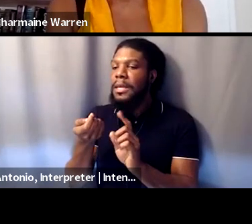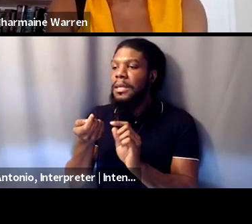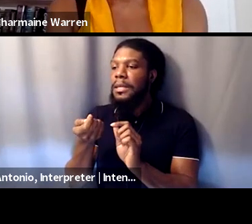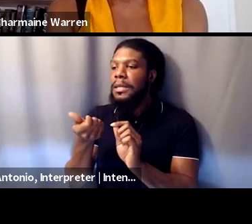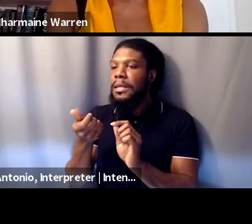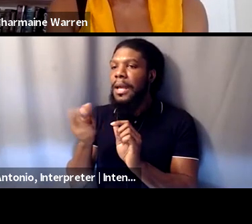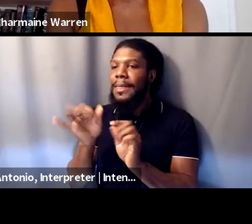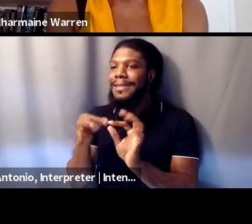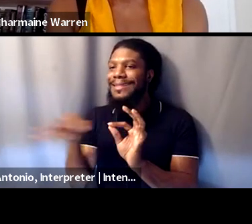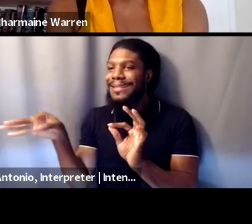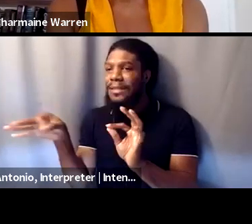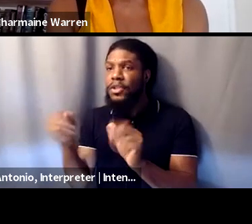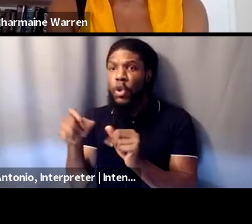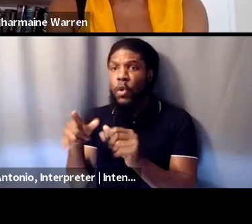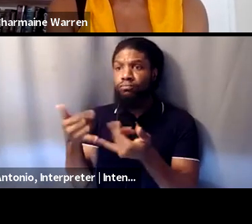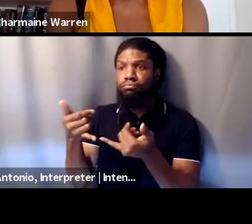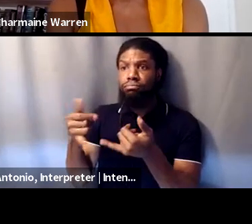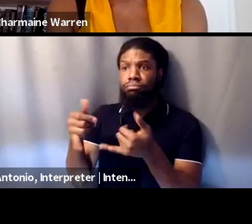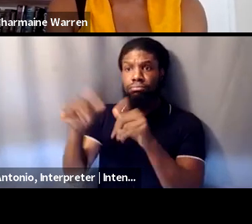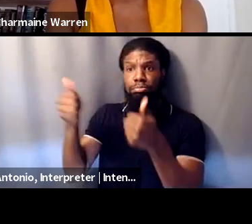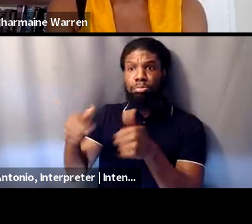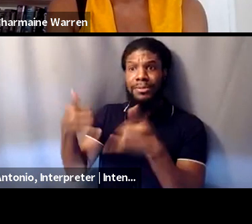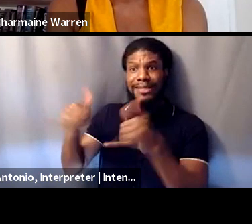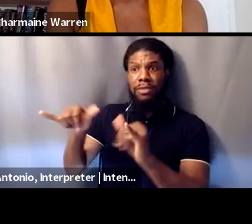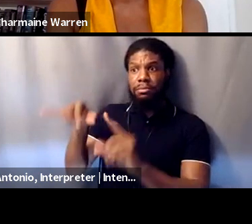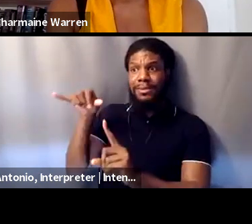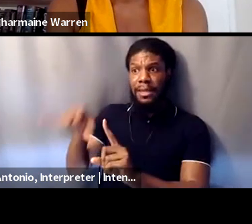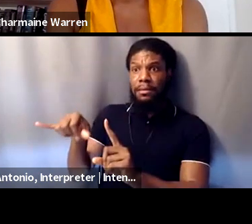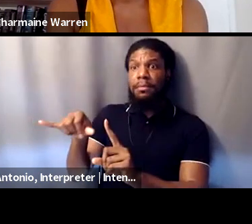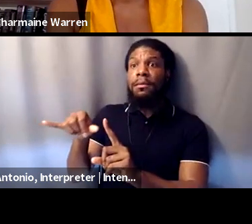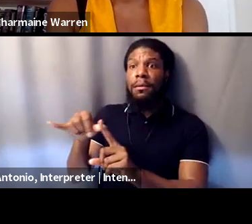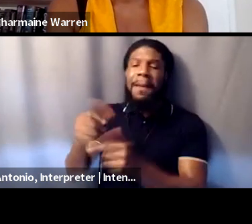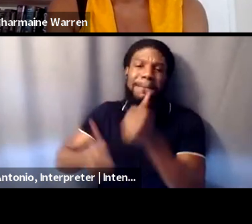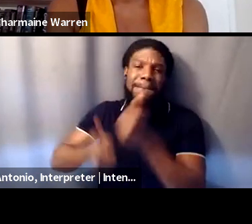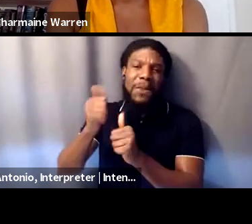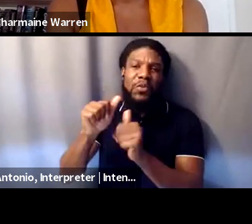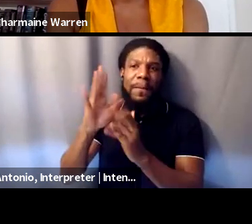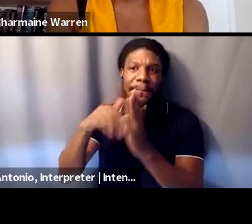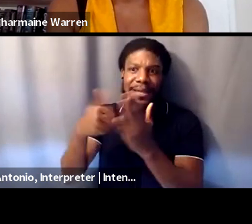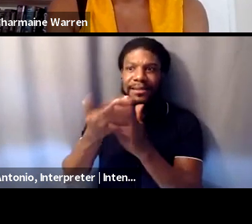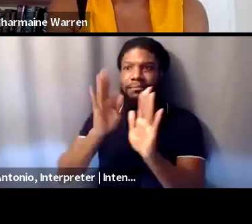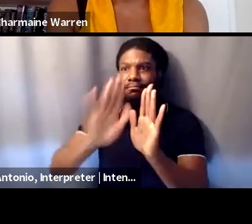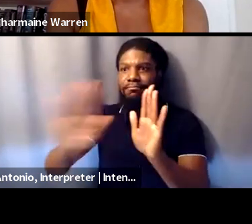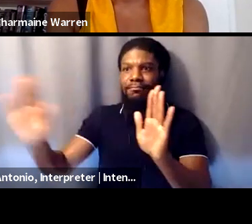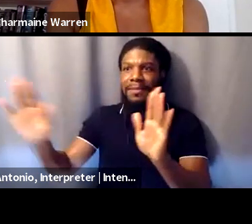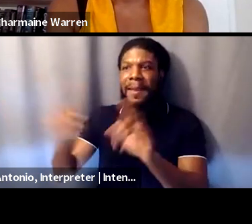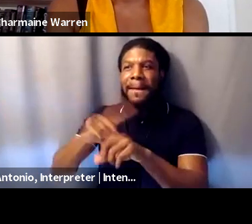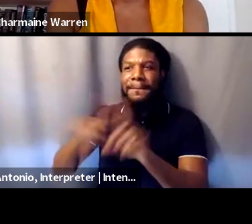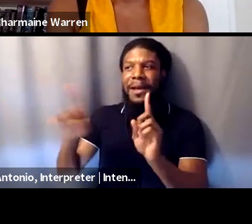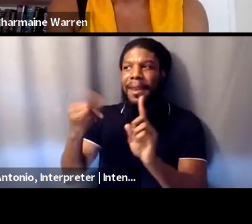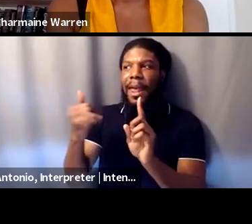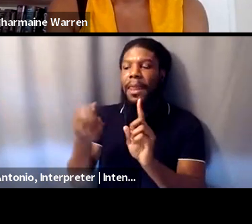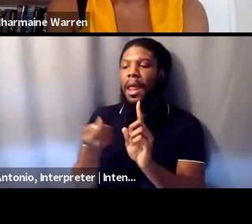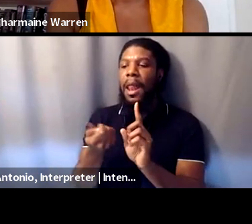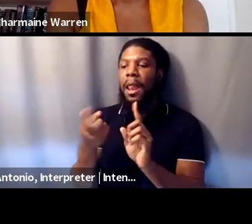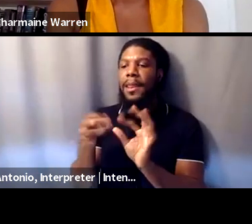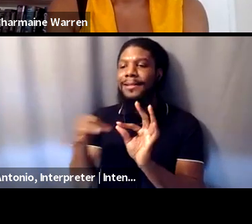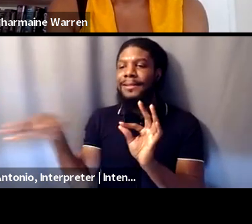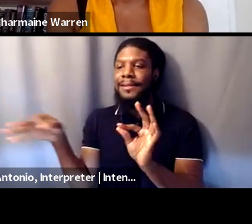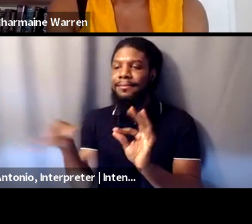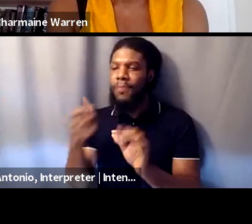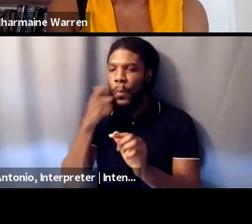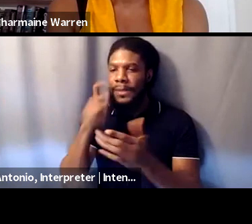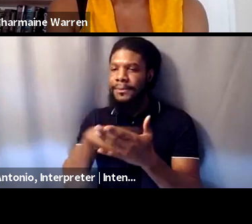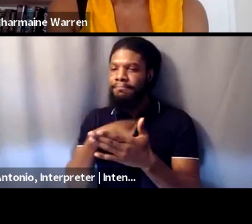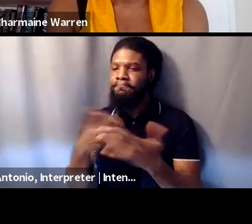description text of contextualizing the painting. And most of them are paintings, but now it just doesn't have the sentence that it, like, refers to the